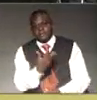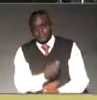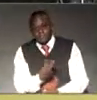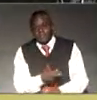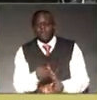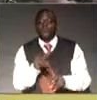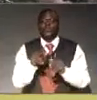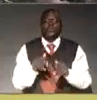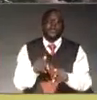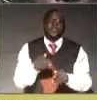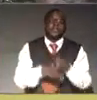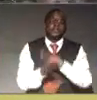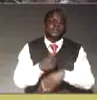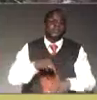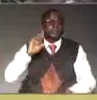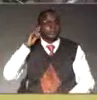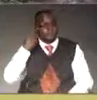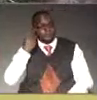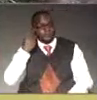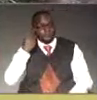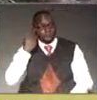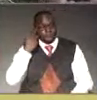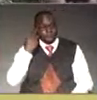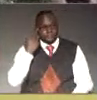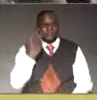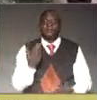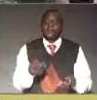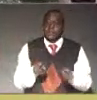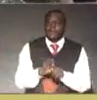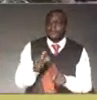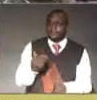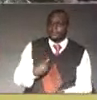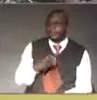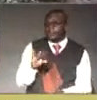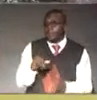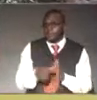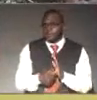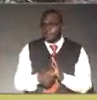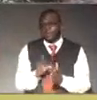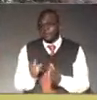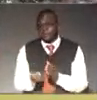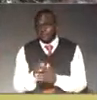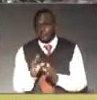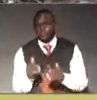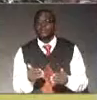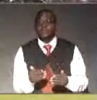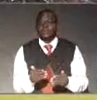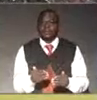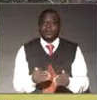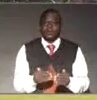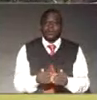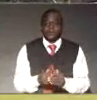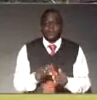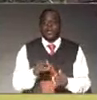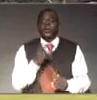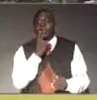health disorders. Military should have a few of these things. But then you also have these other cases which could have been avoided. Cases of substance